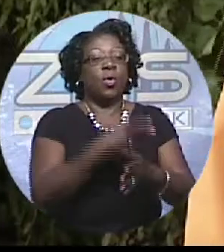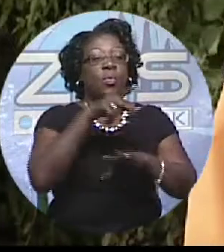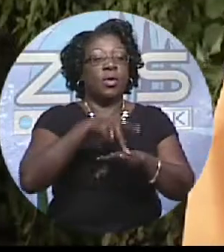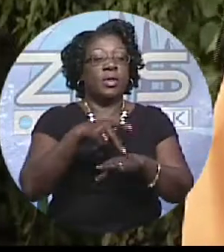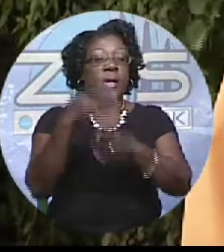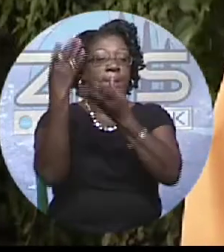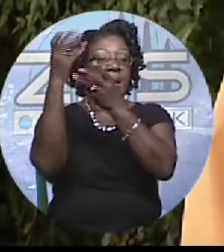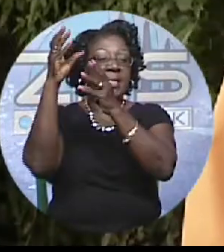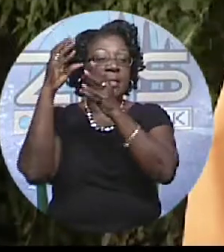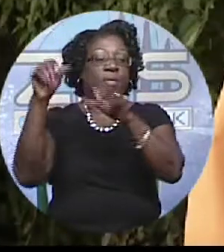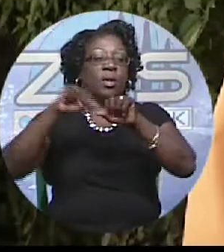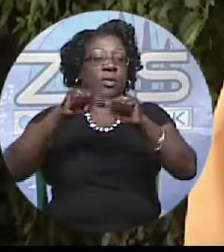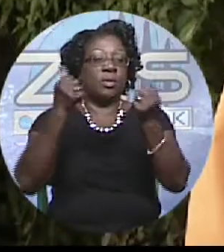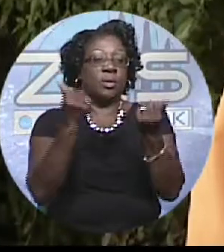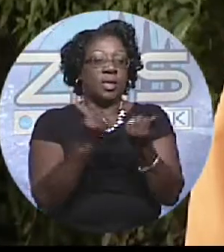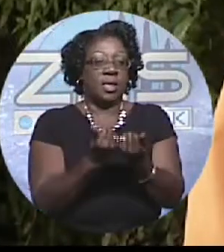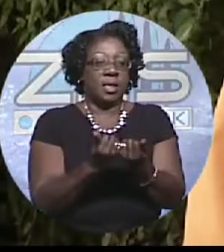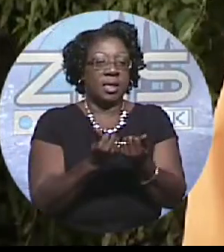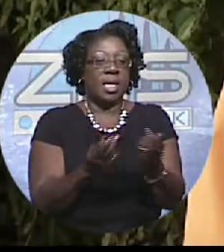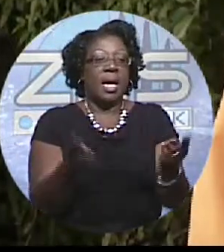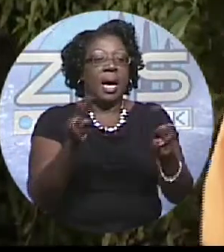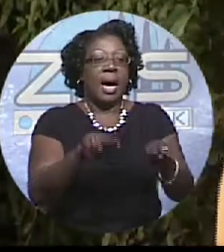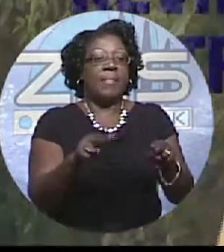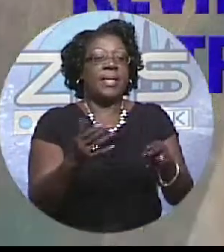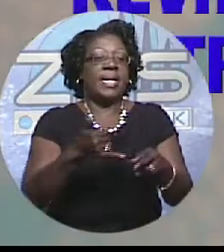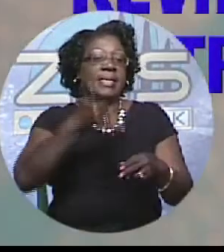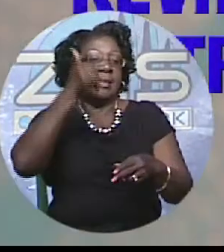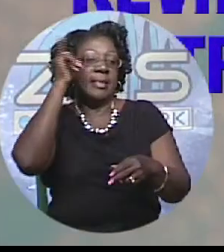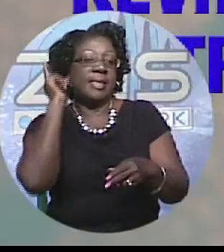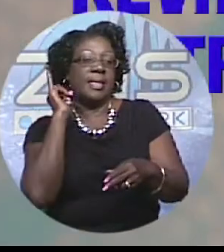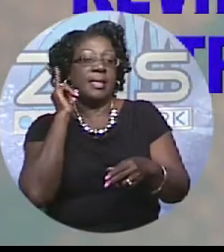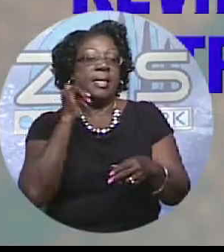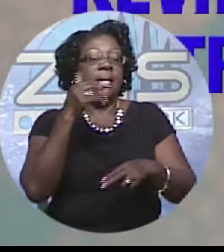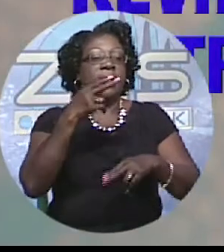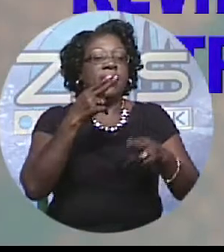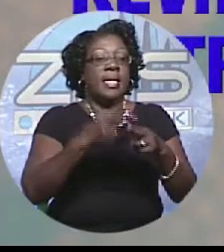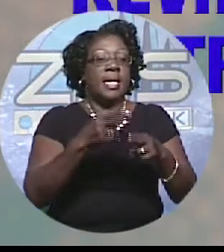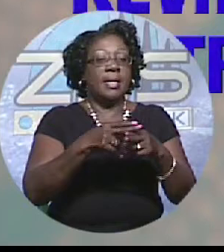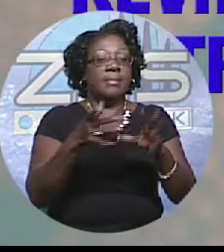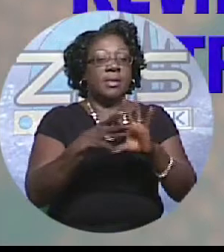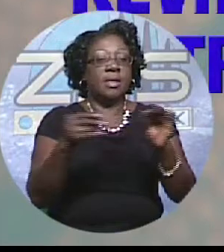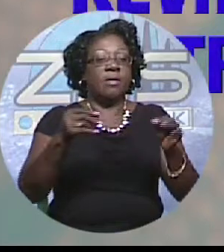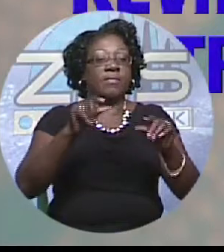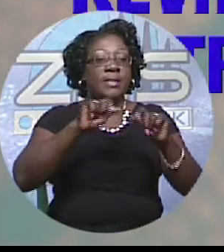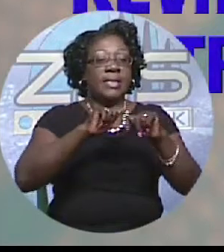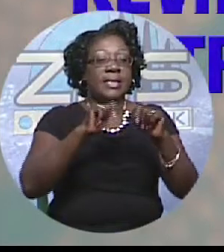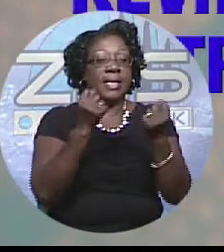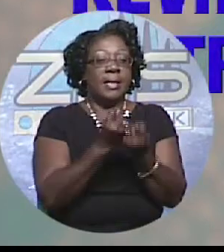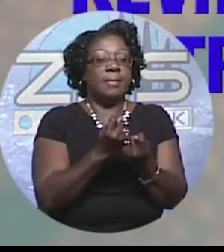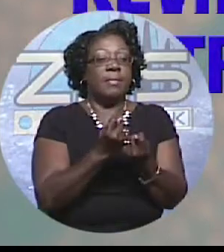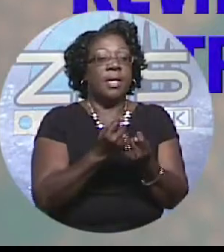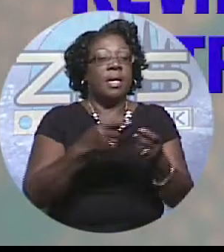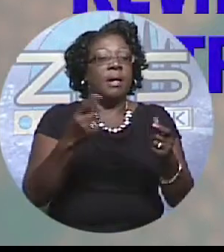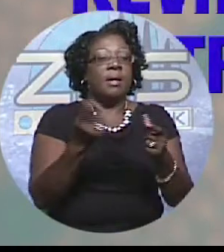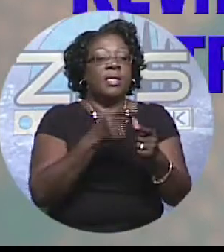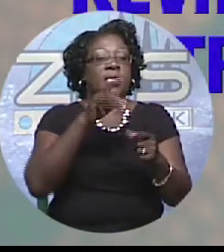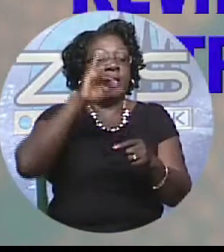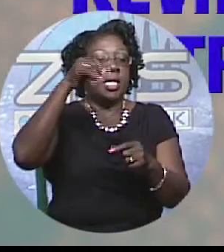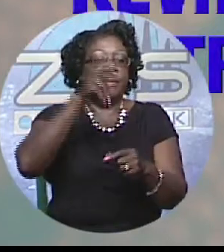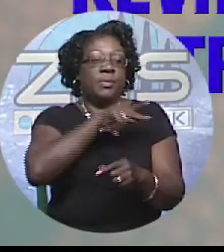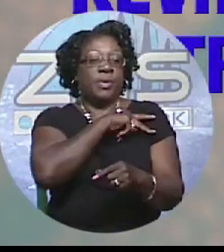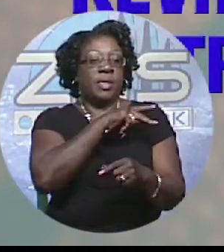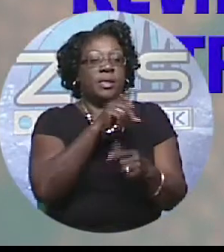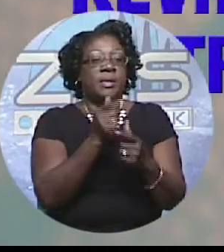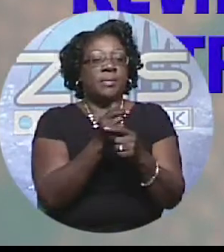Basketball Association. Those elections taking place yesterday. Now making up the rest of the team, first vice president, James Price. Second